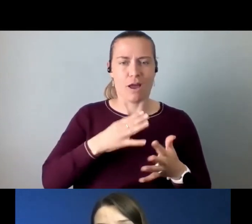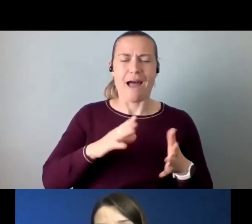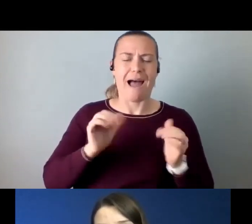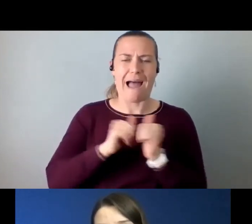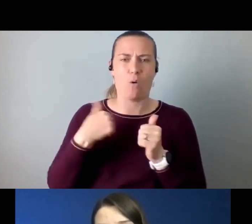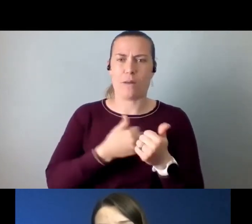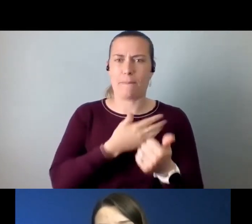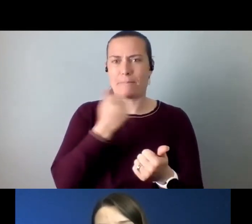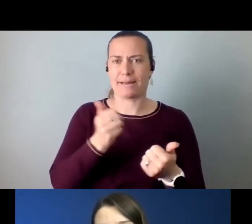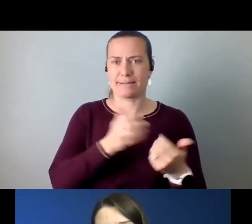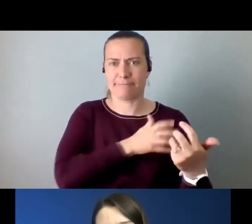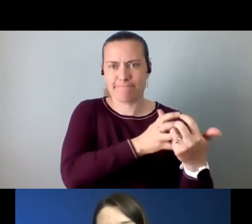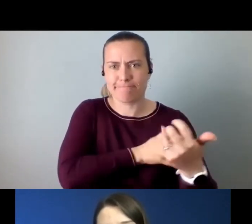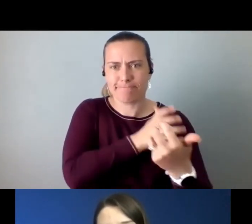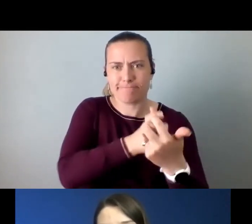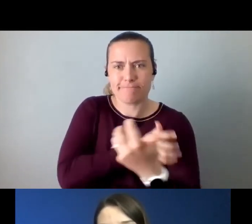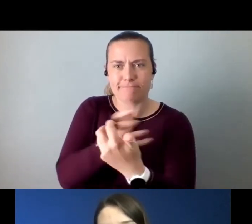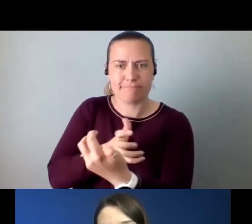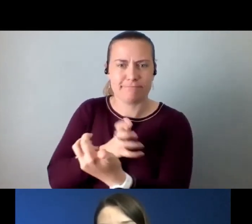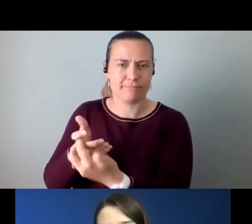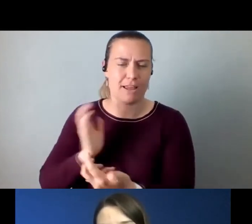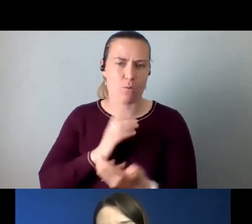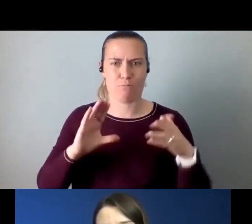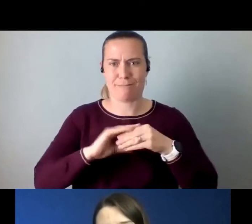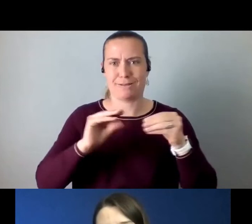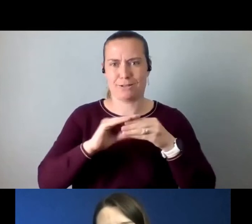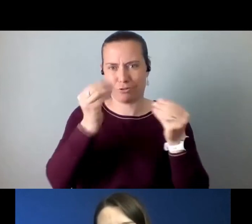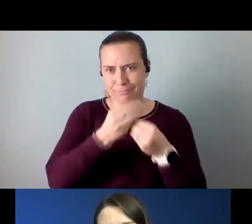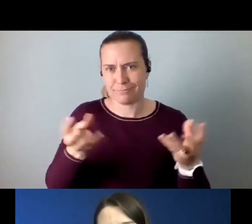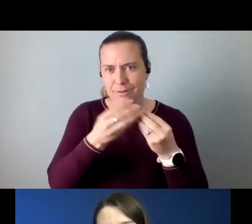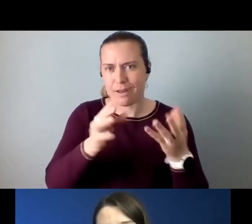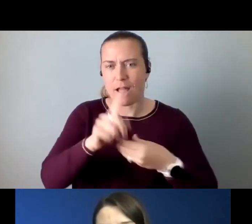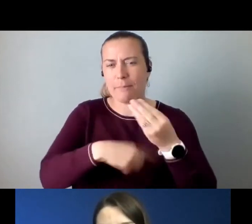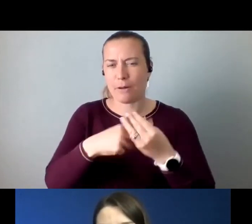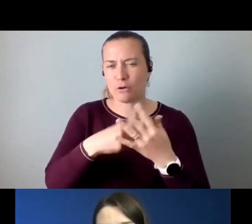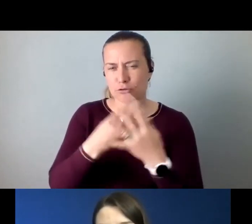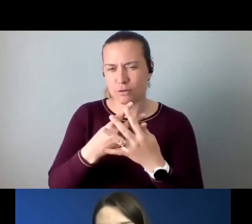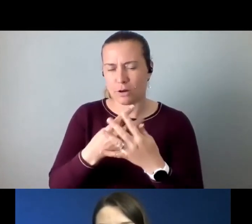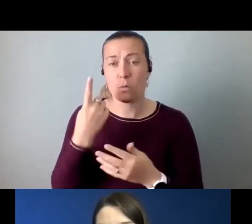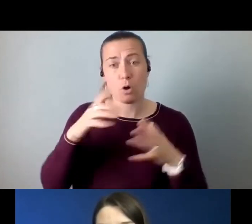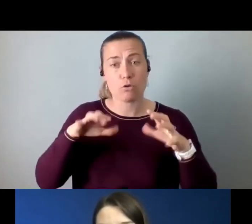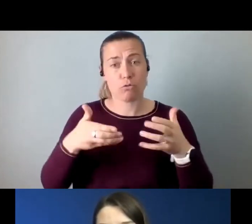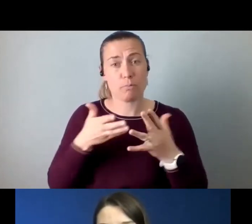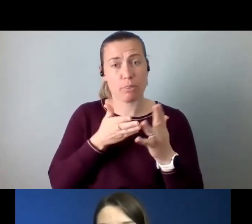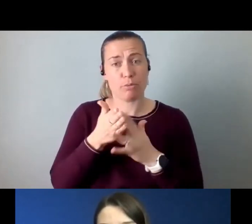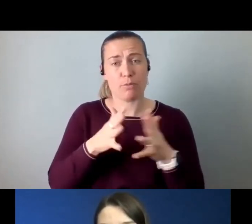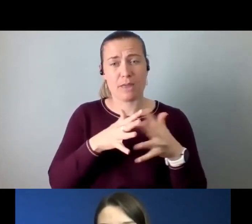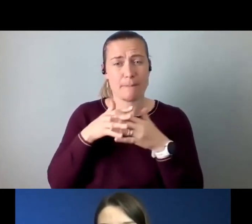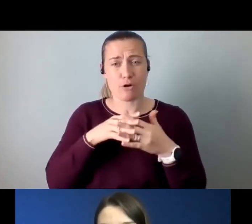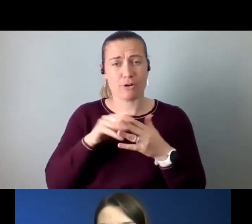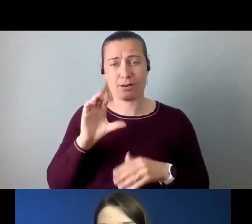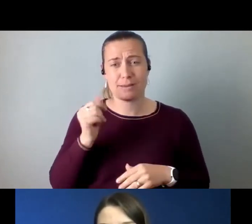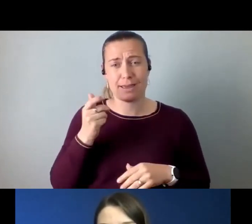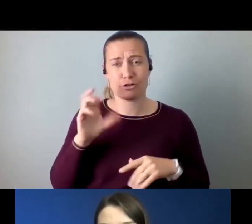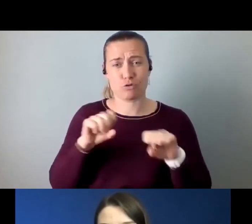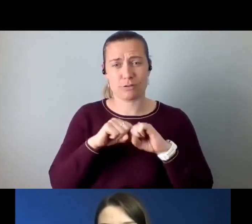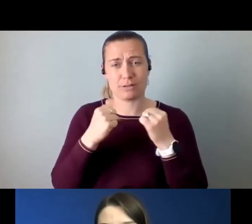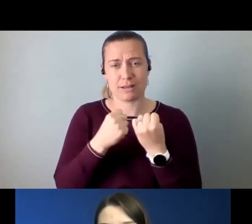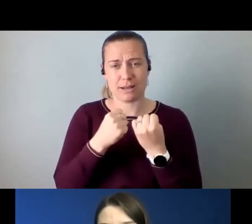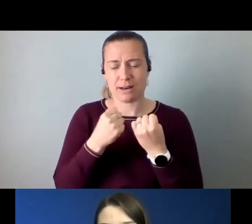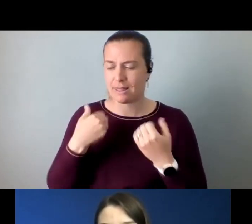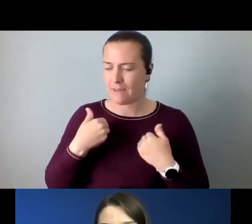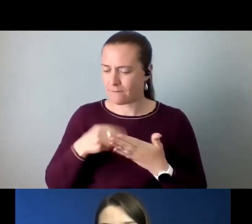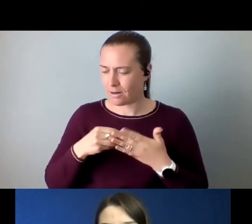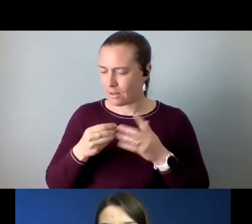So the group through the American Cancer Society that has this funding for, and I'm gonna say I'm